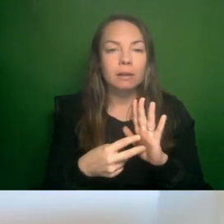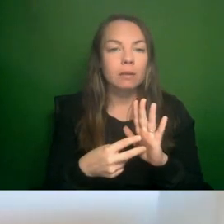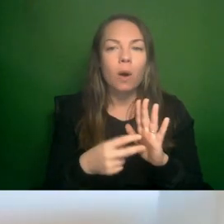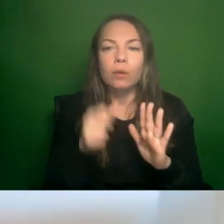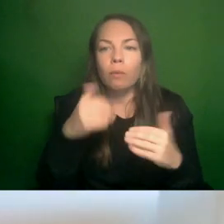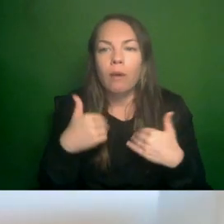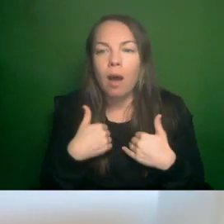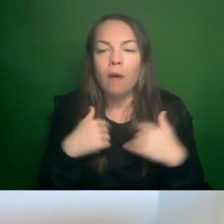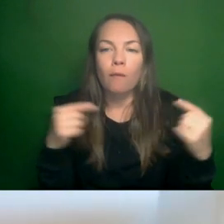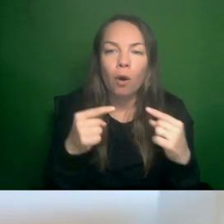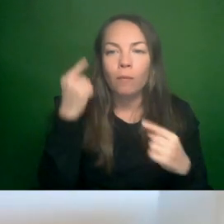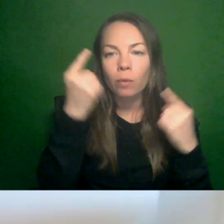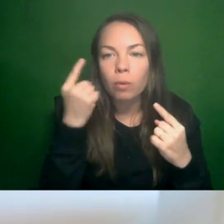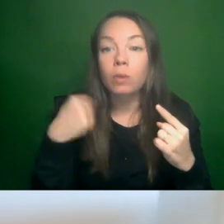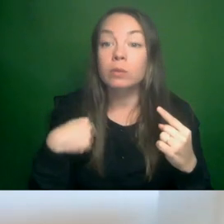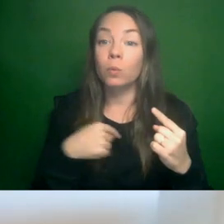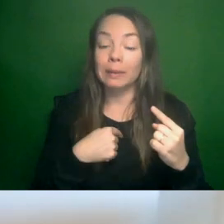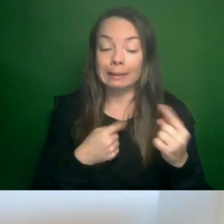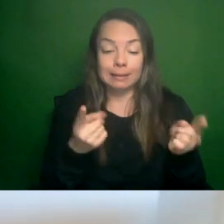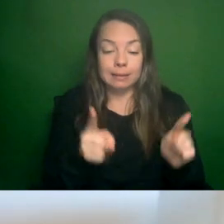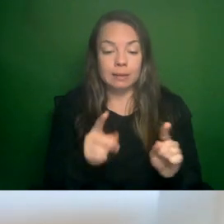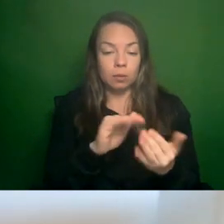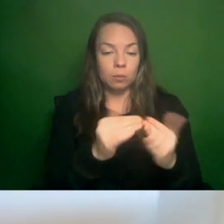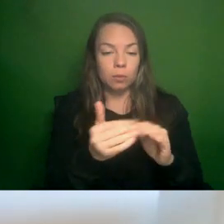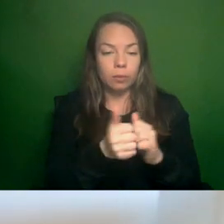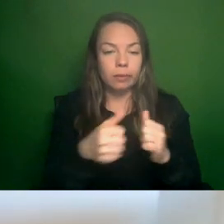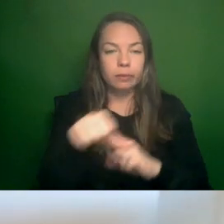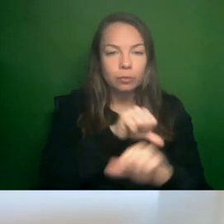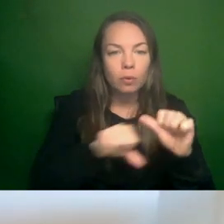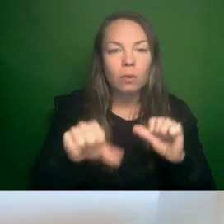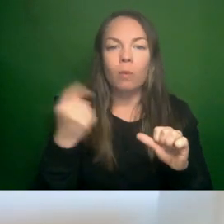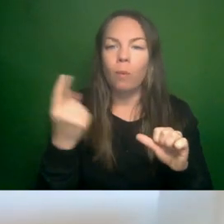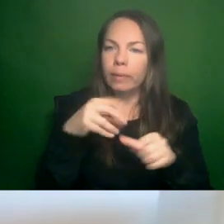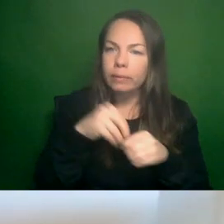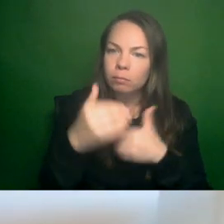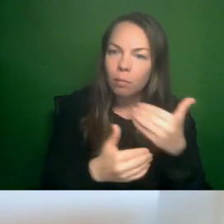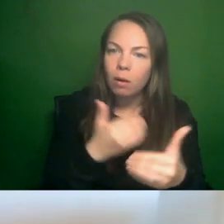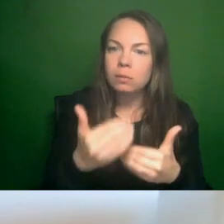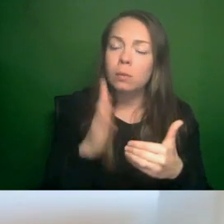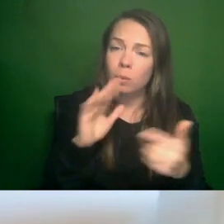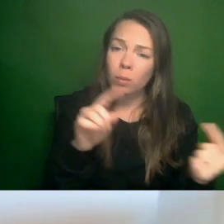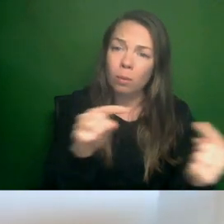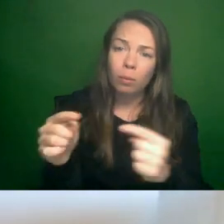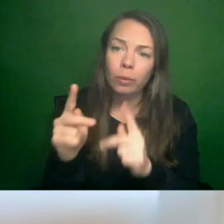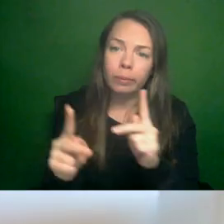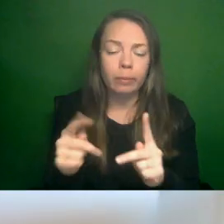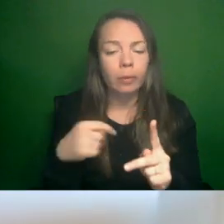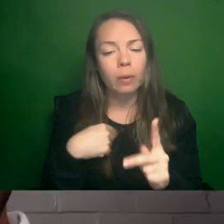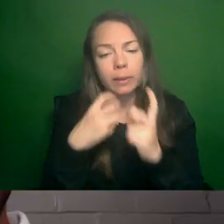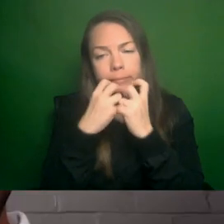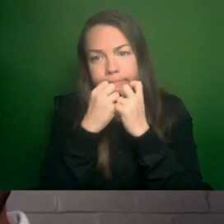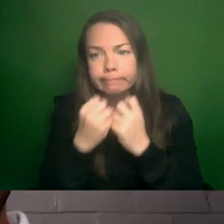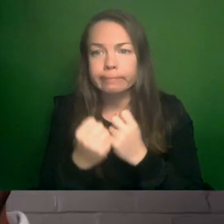or like we exist in community with each other. We're always in a process. We will invariably hurt people we care very deeply